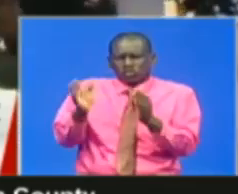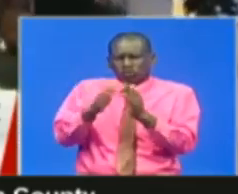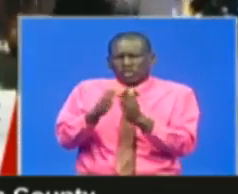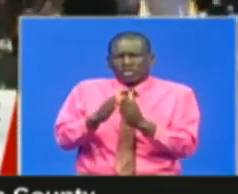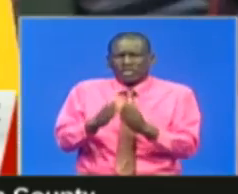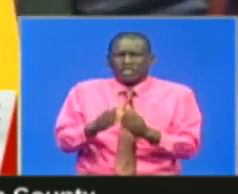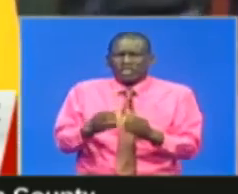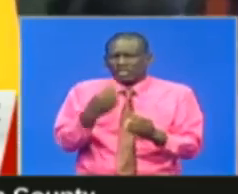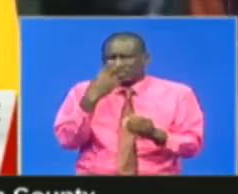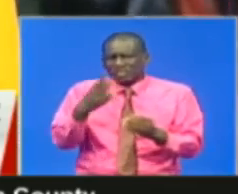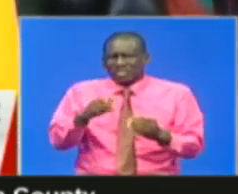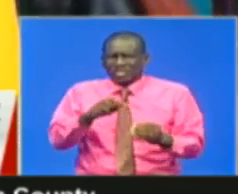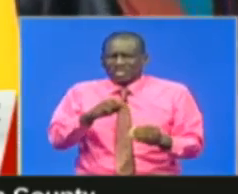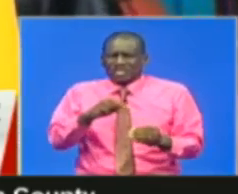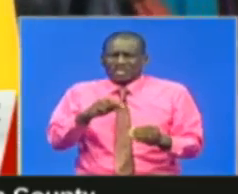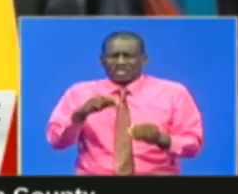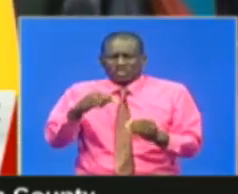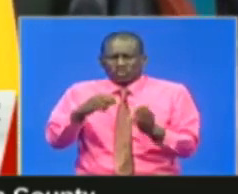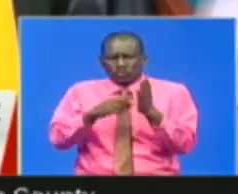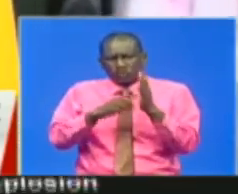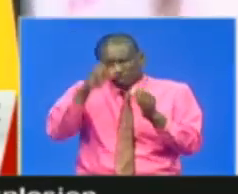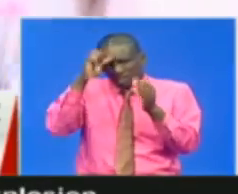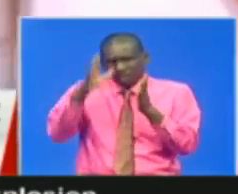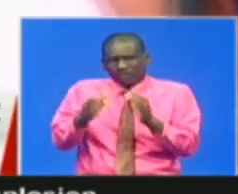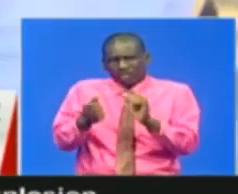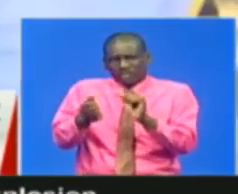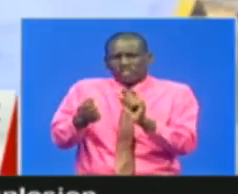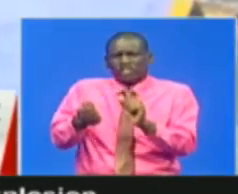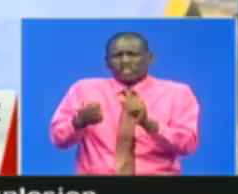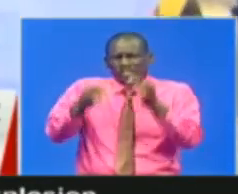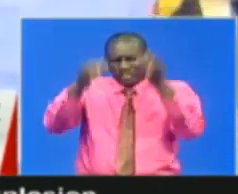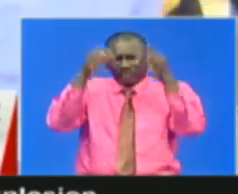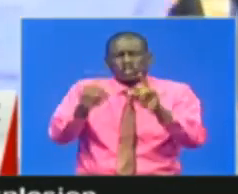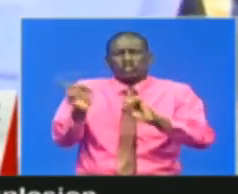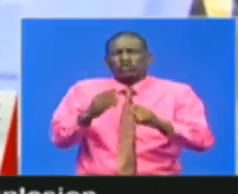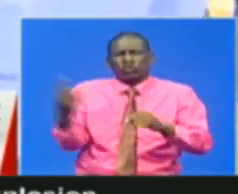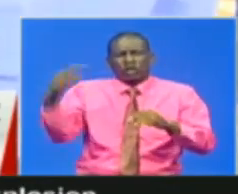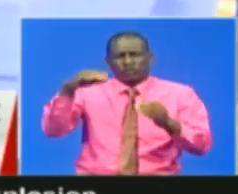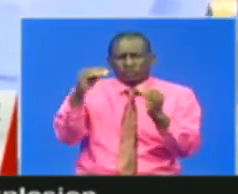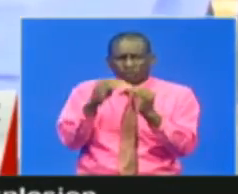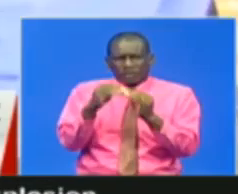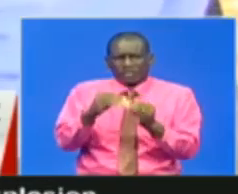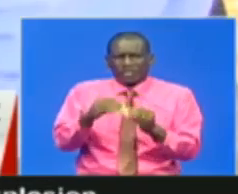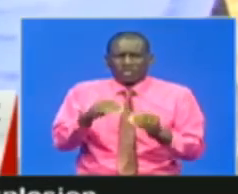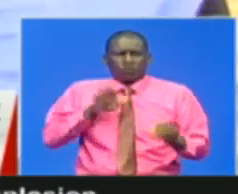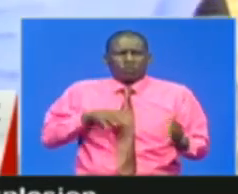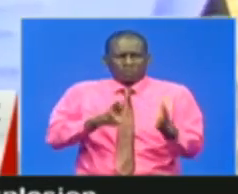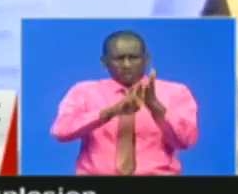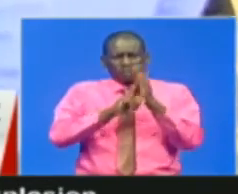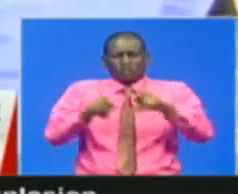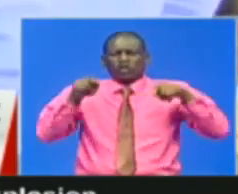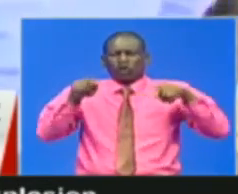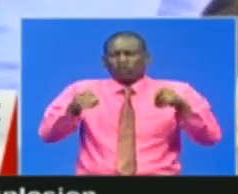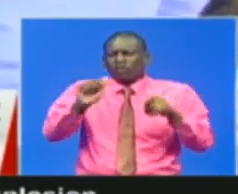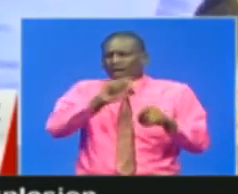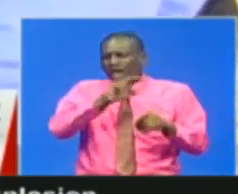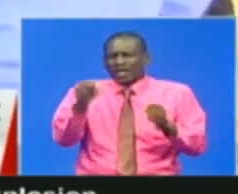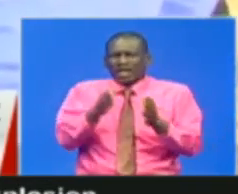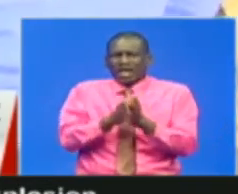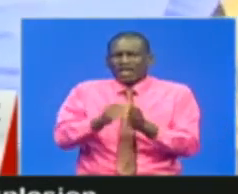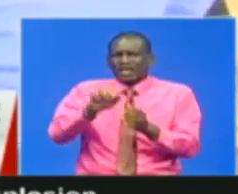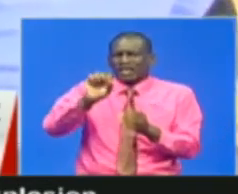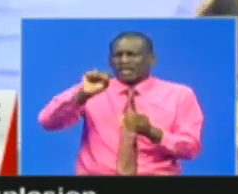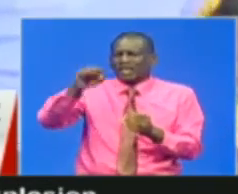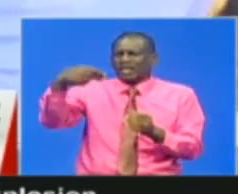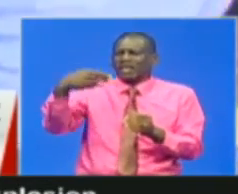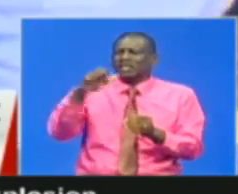signaling the governor's change of mind on attending the event. Ngirichi has accused Waiguru and Rachel Shebesh of planning